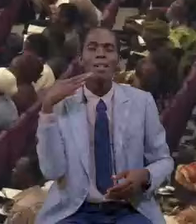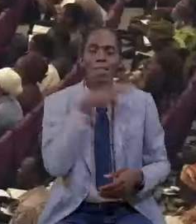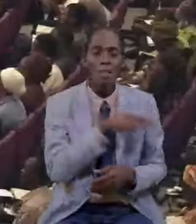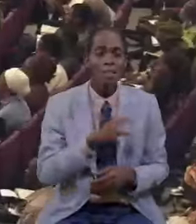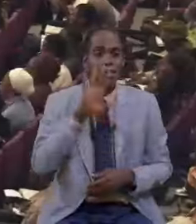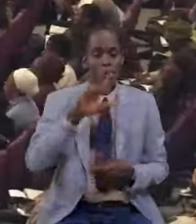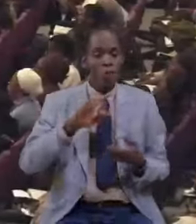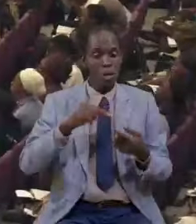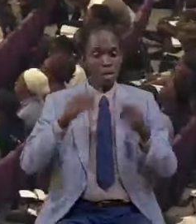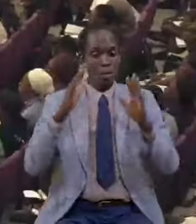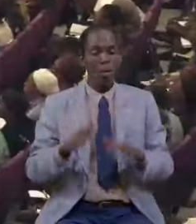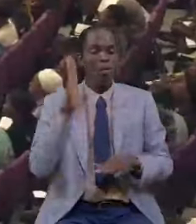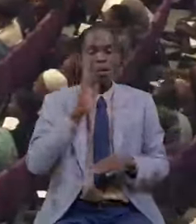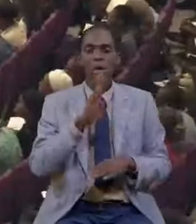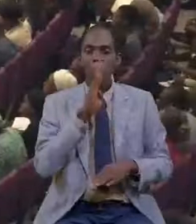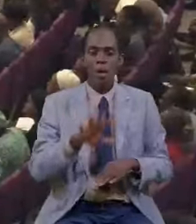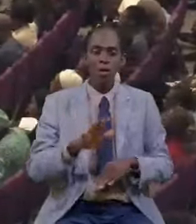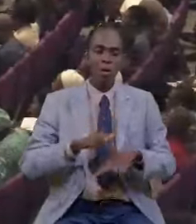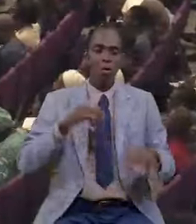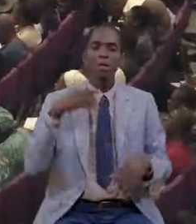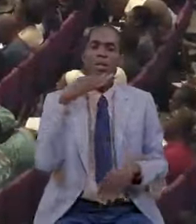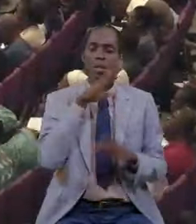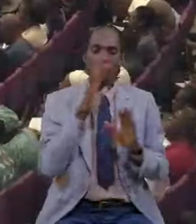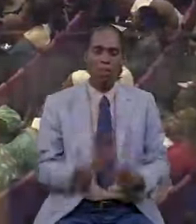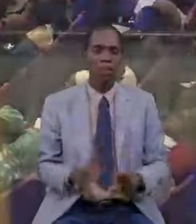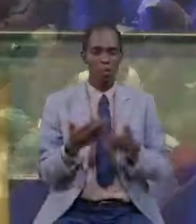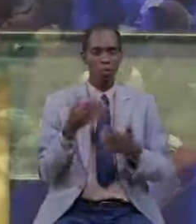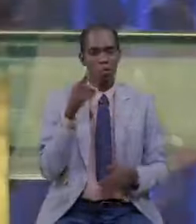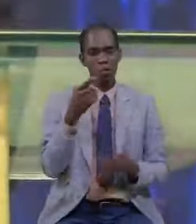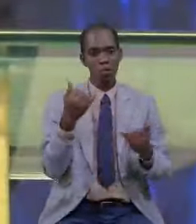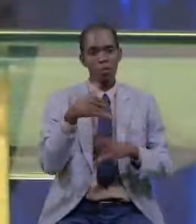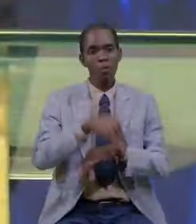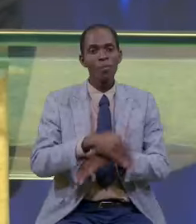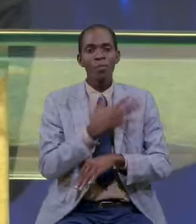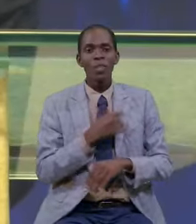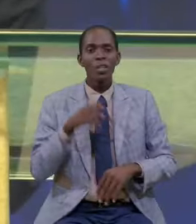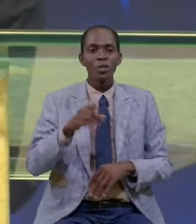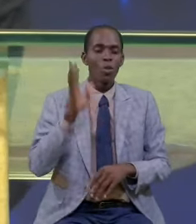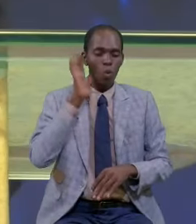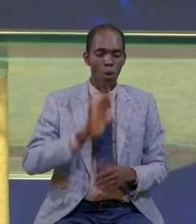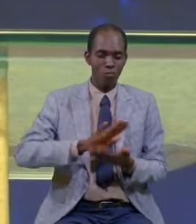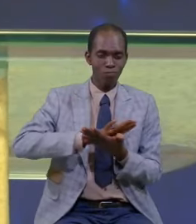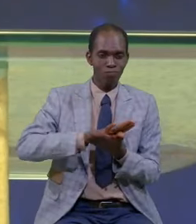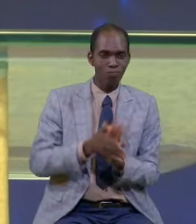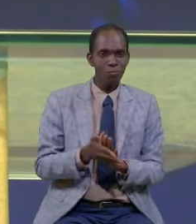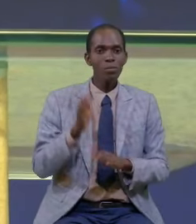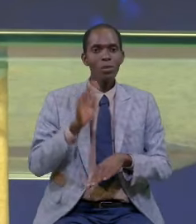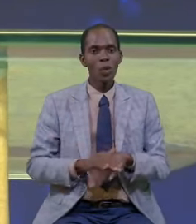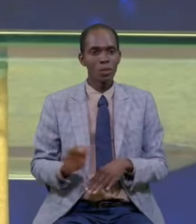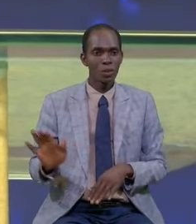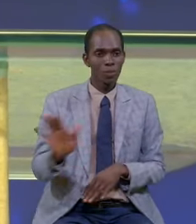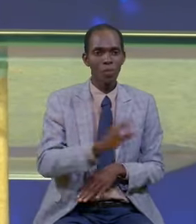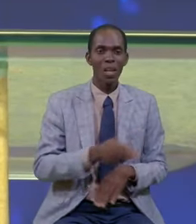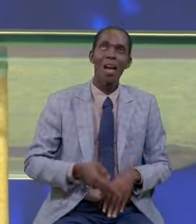they found Liars unto you tonight and thou shal tread upon their high